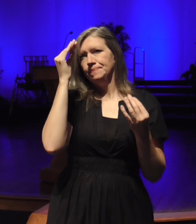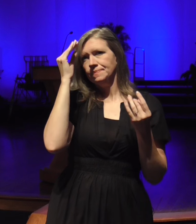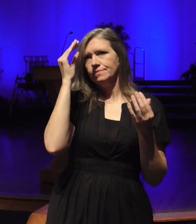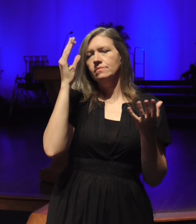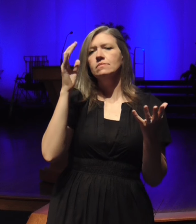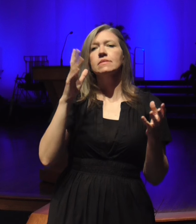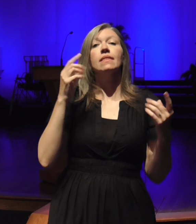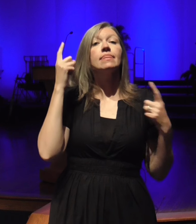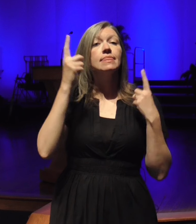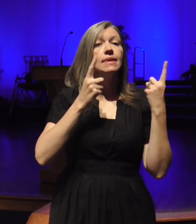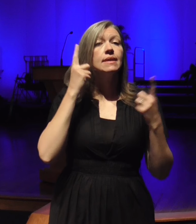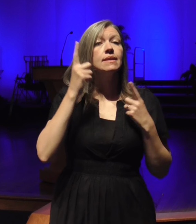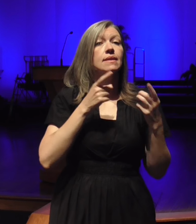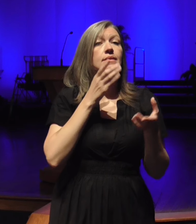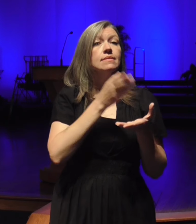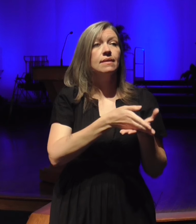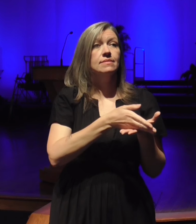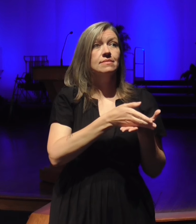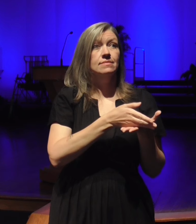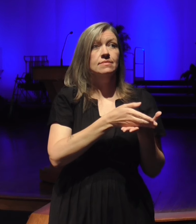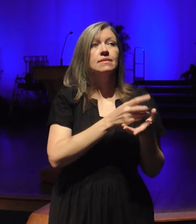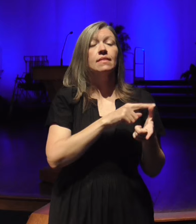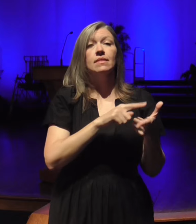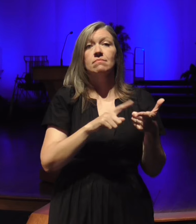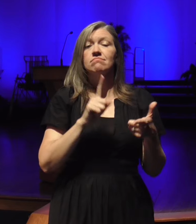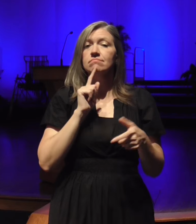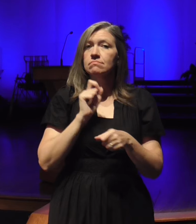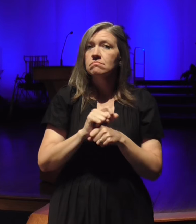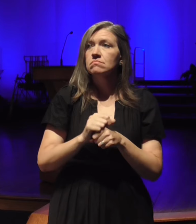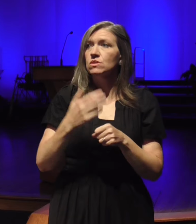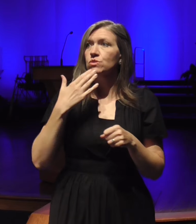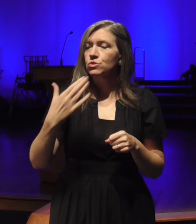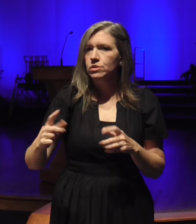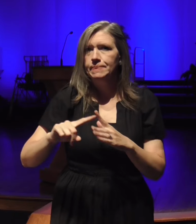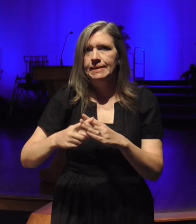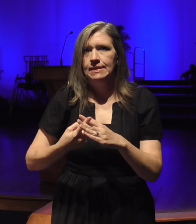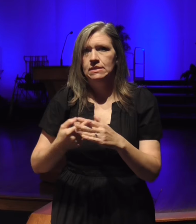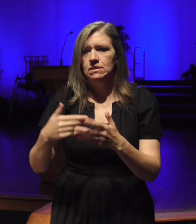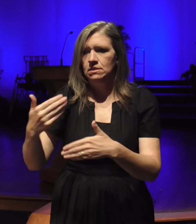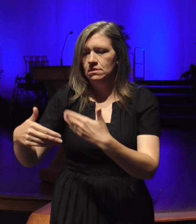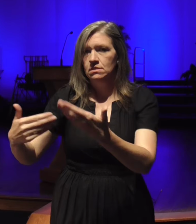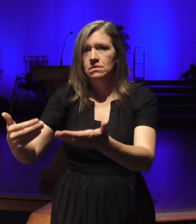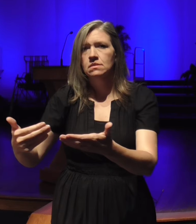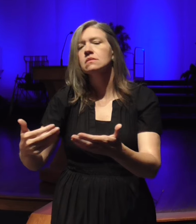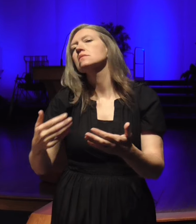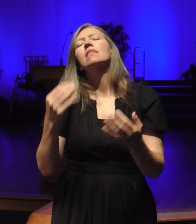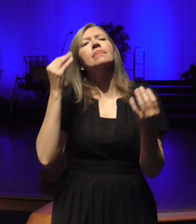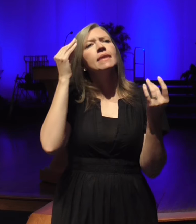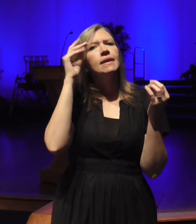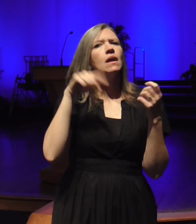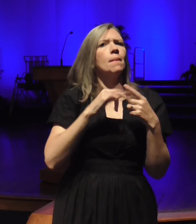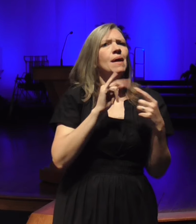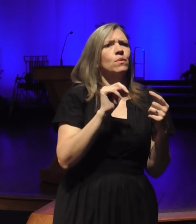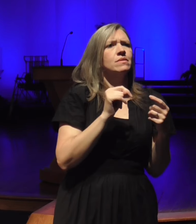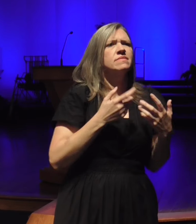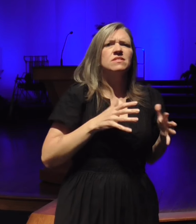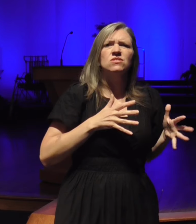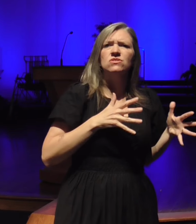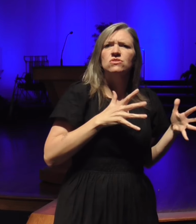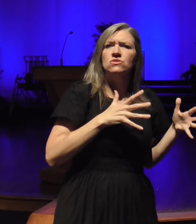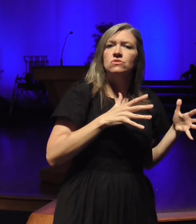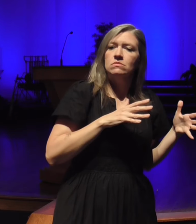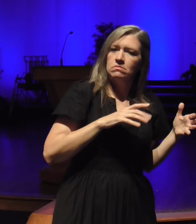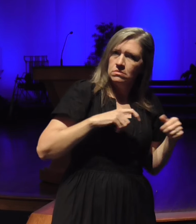But as that affirmation simmers a little bit, there comes that point where thinking ends and this good